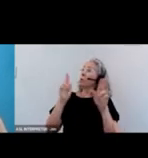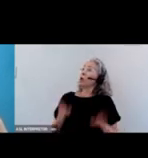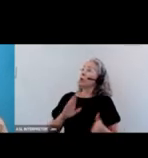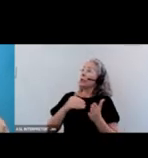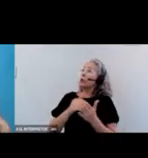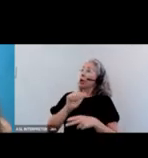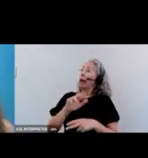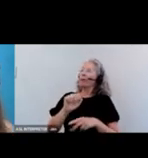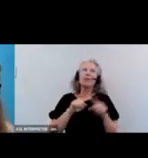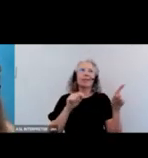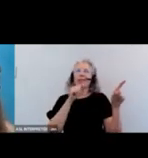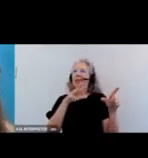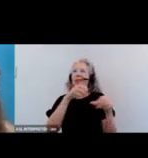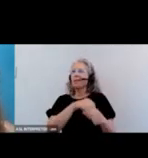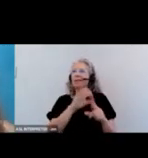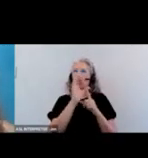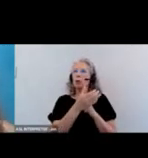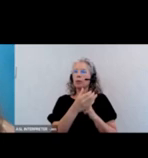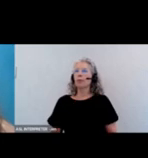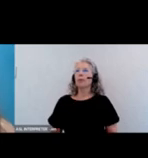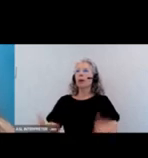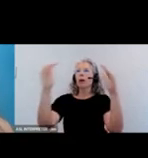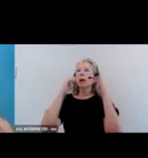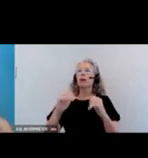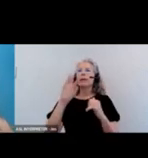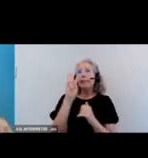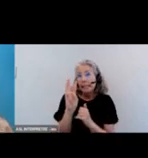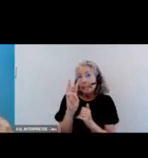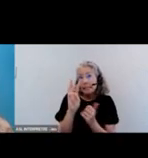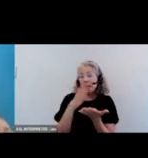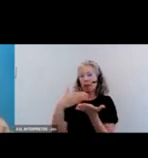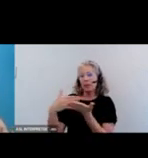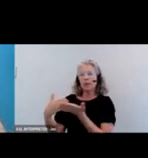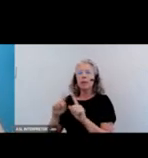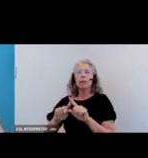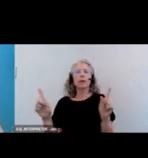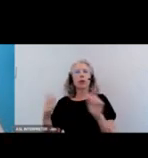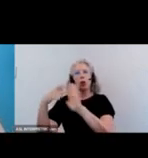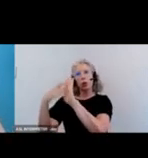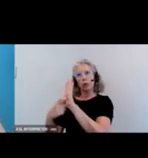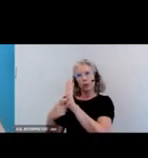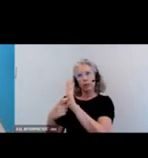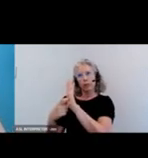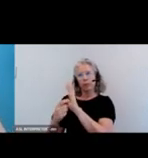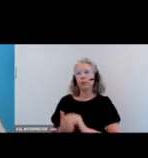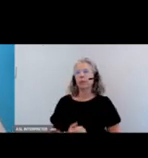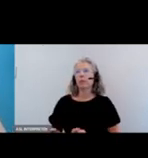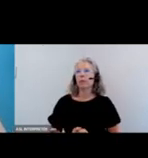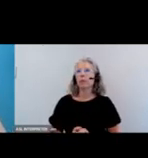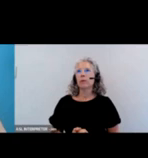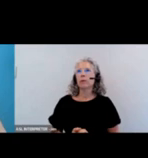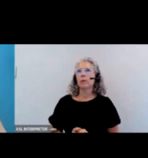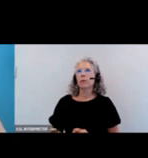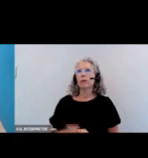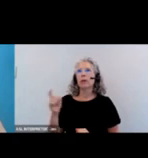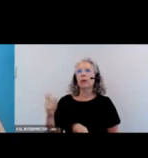then we come to the six elements. The six elements was a different article. And in that